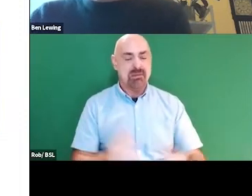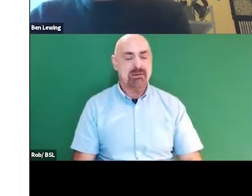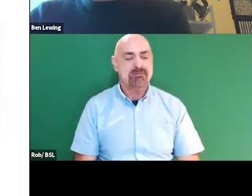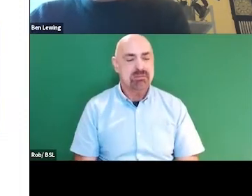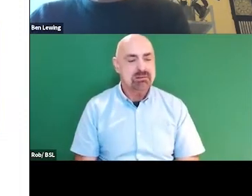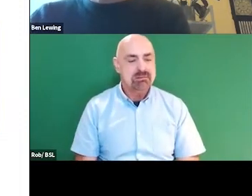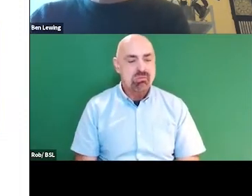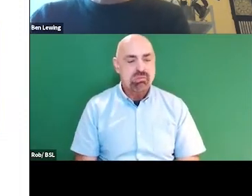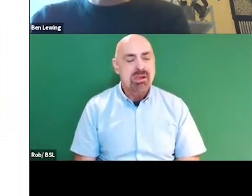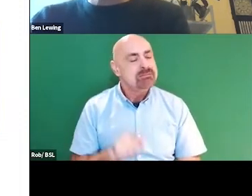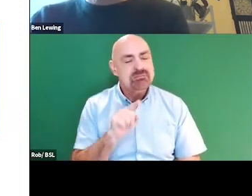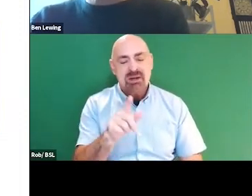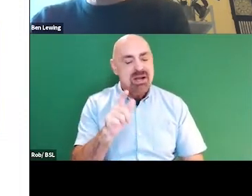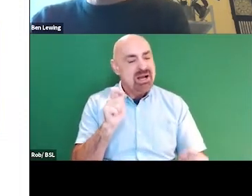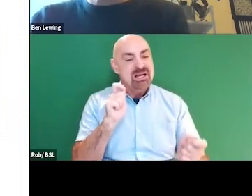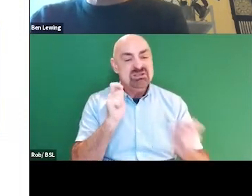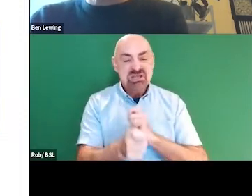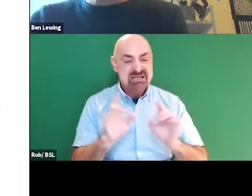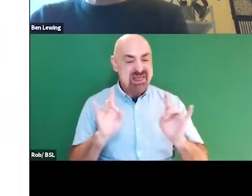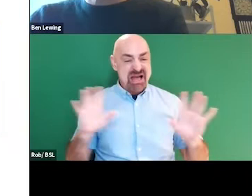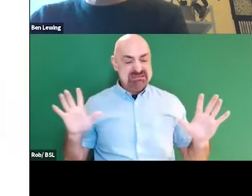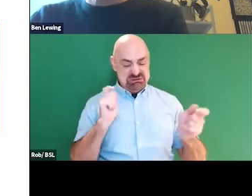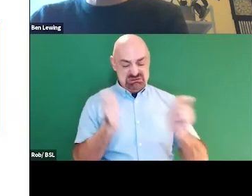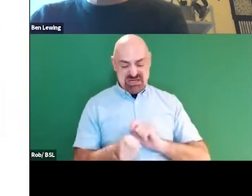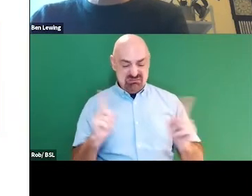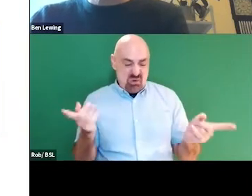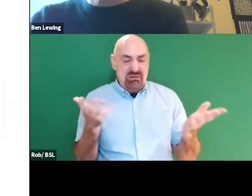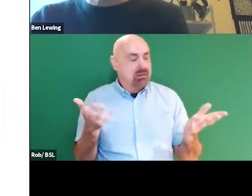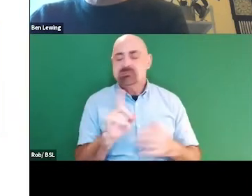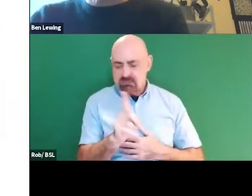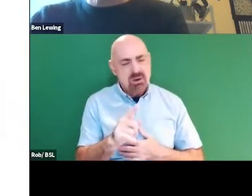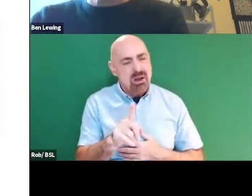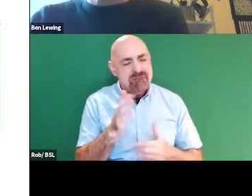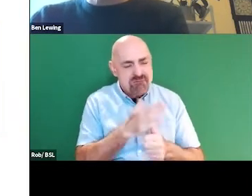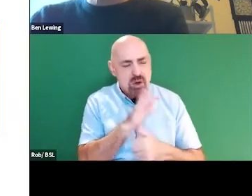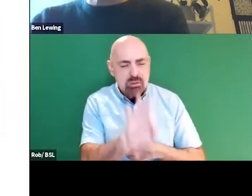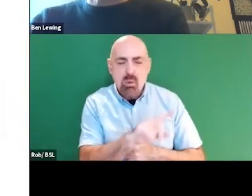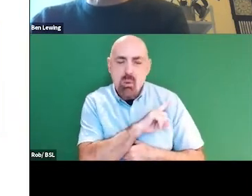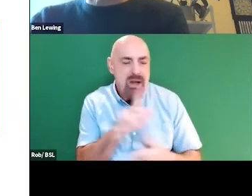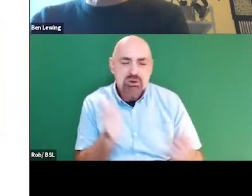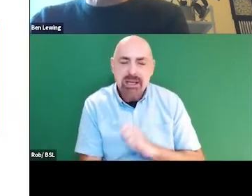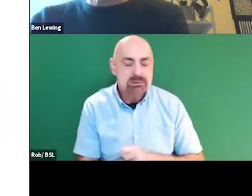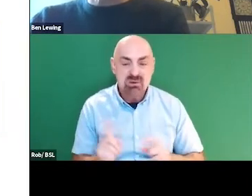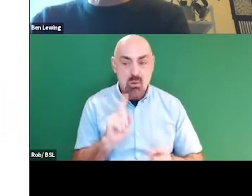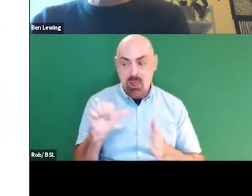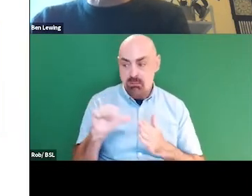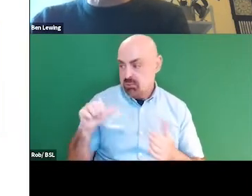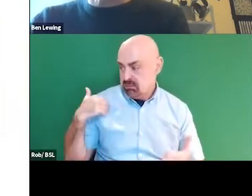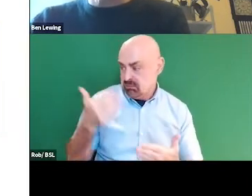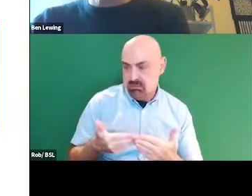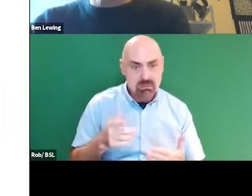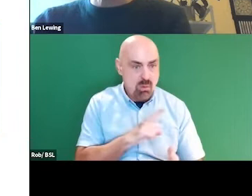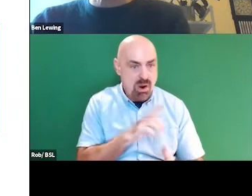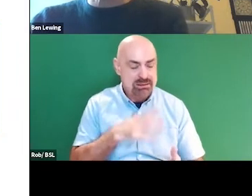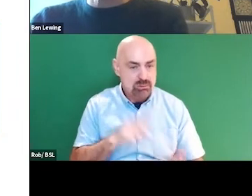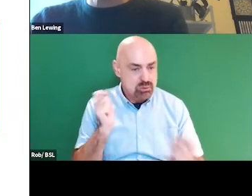are interested in change for change's sake. So the first question is, why change at all? What is the problem that we need to solve?